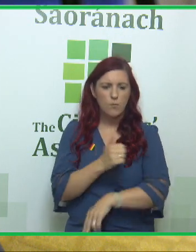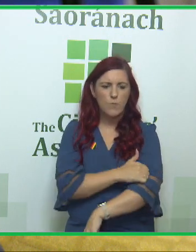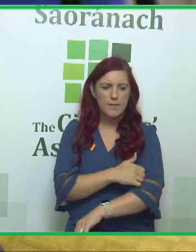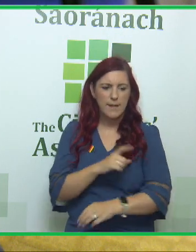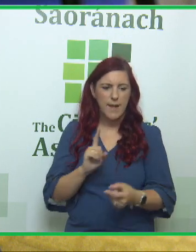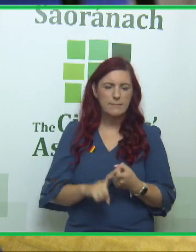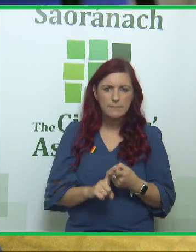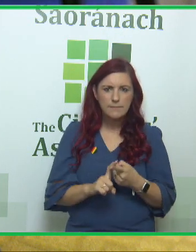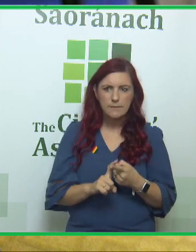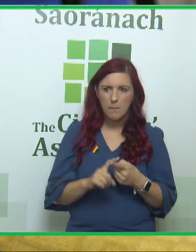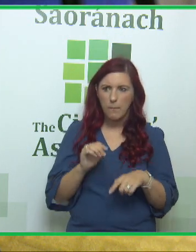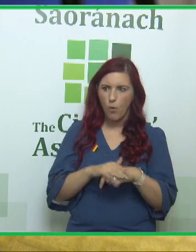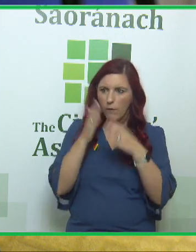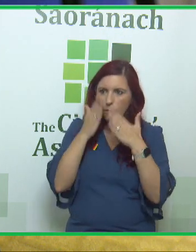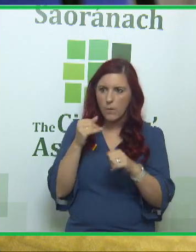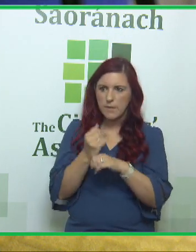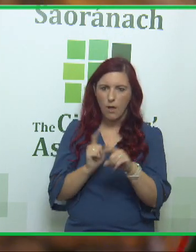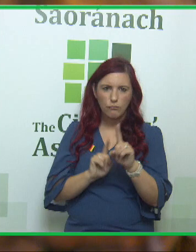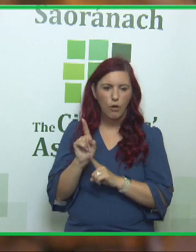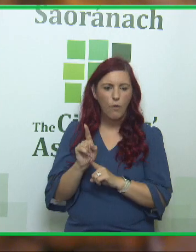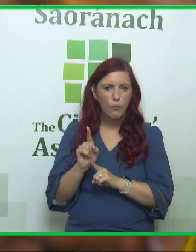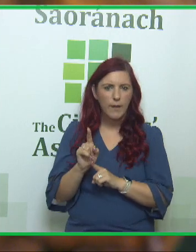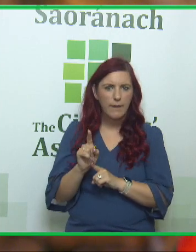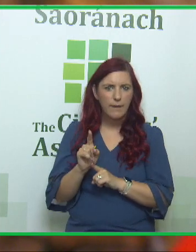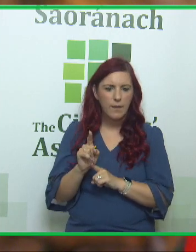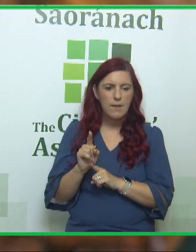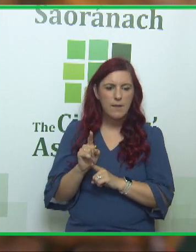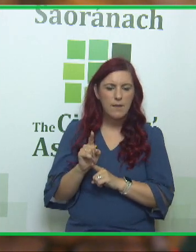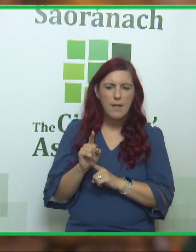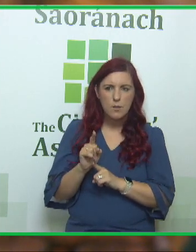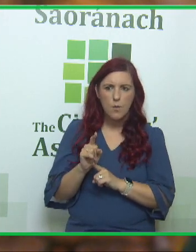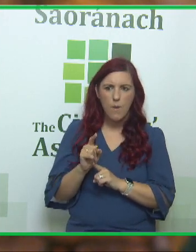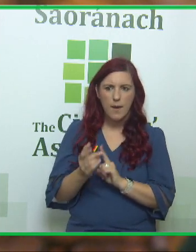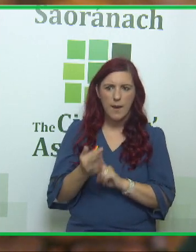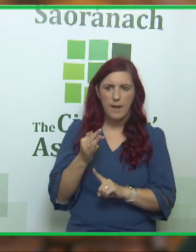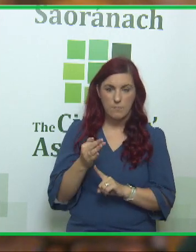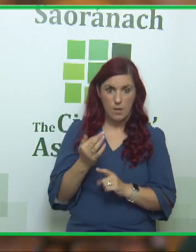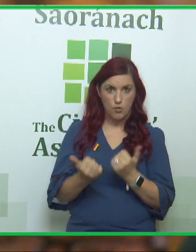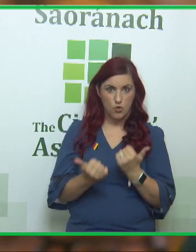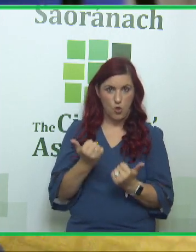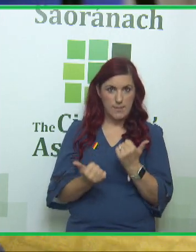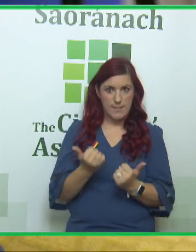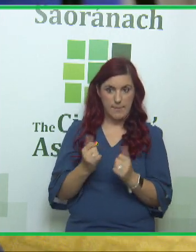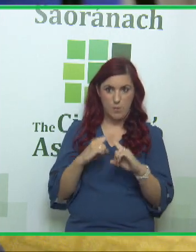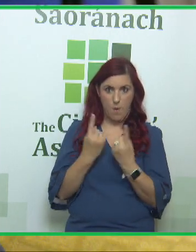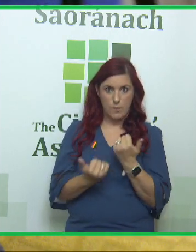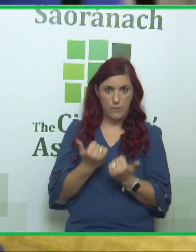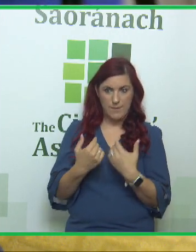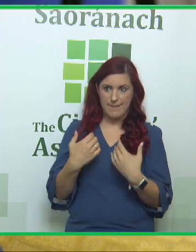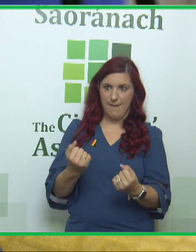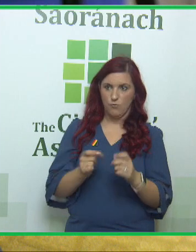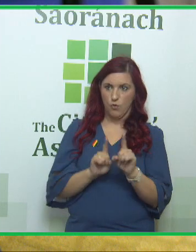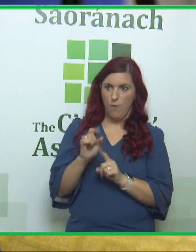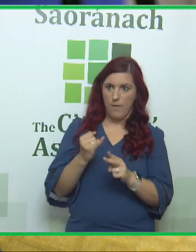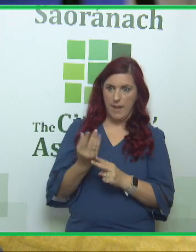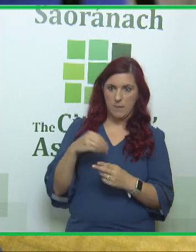turning the lens towards recovery. And if Justice did have recovery in their policy, that would be, a way